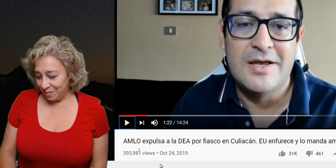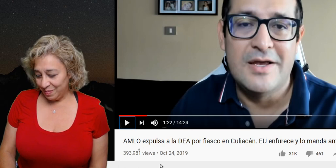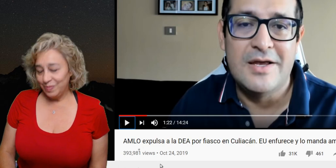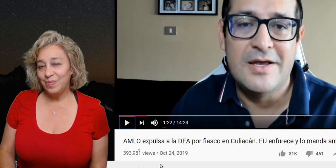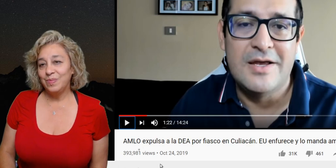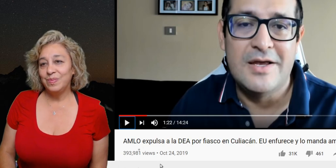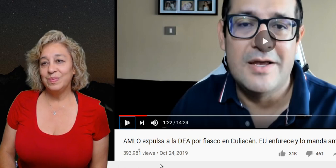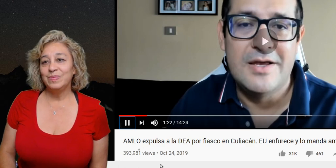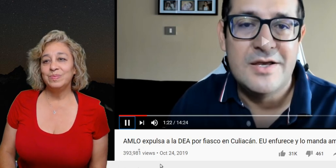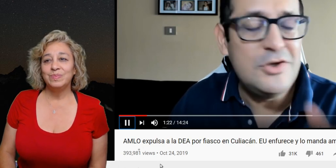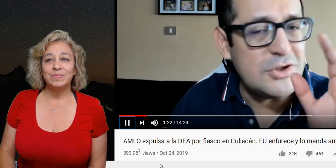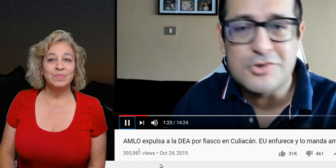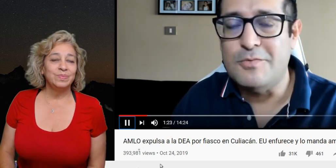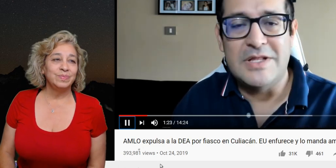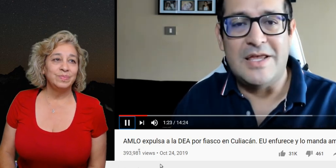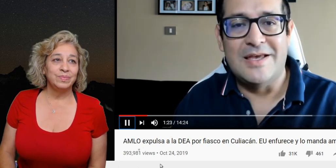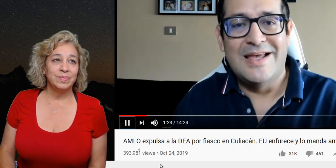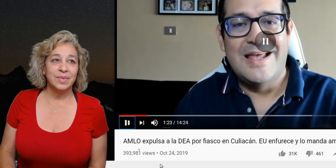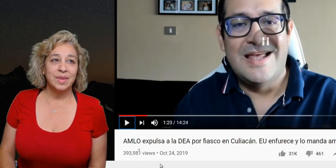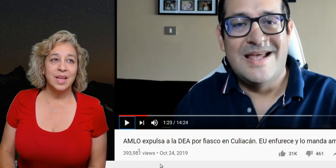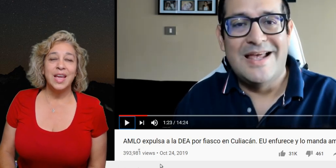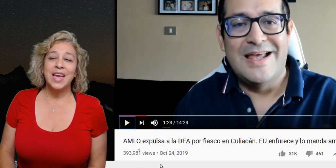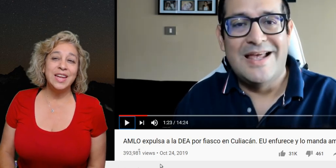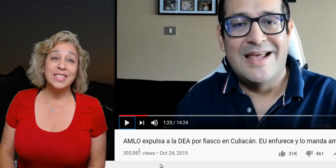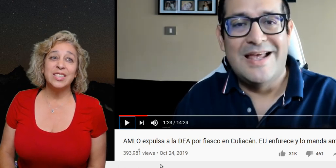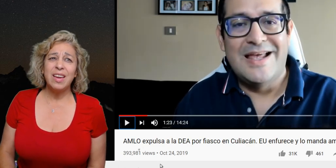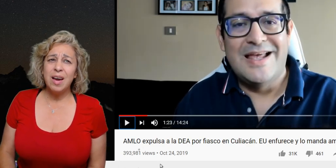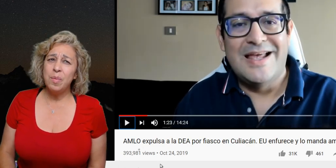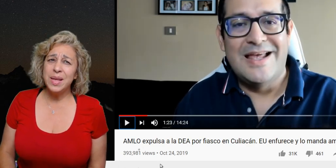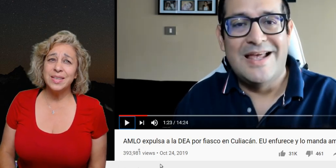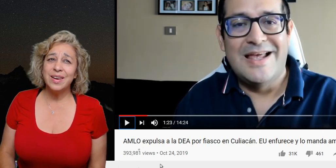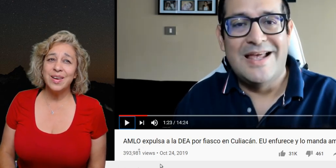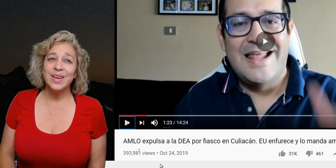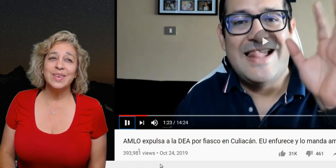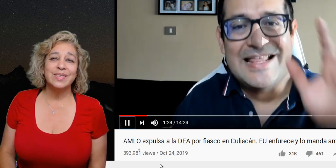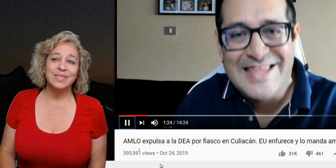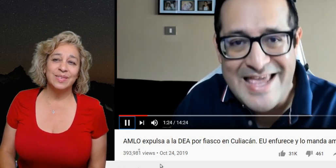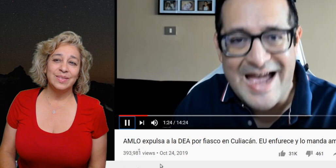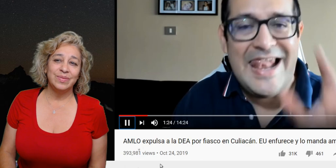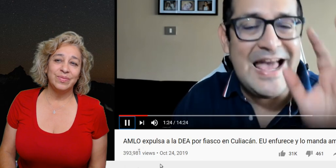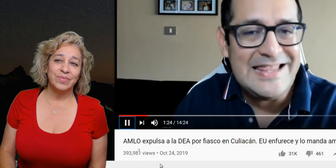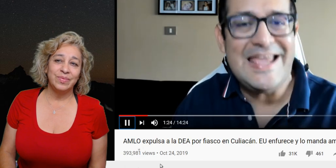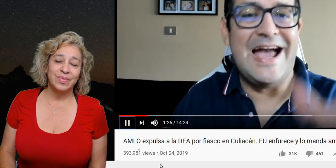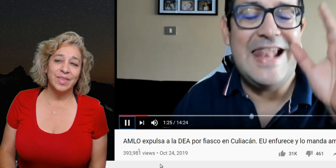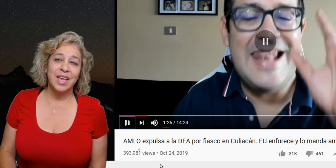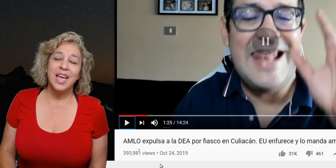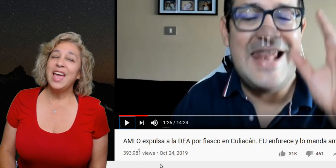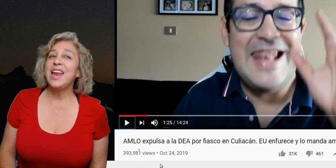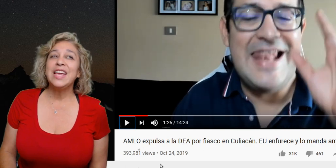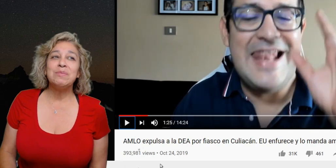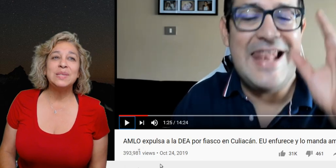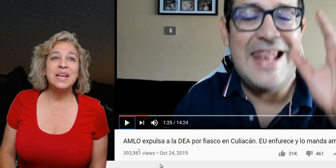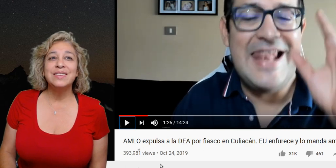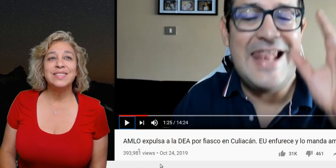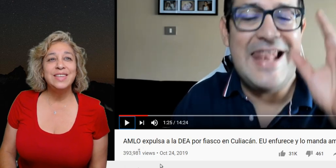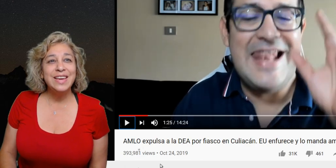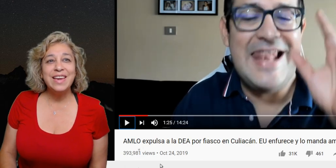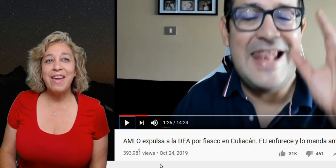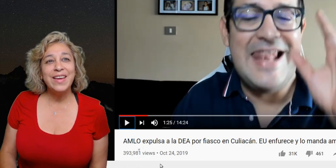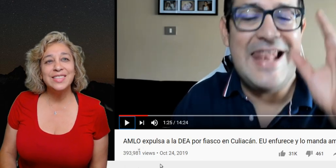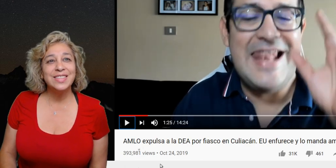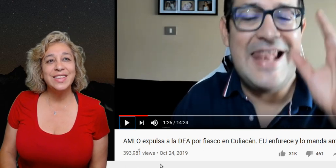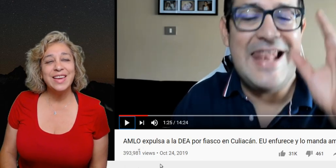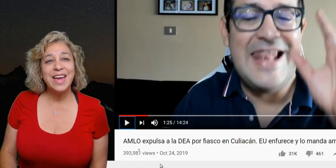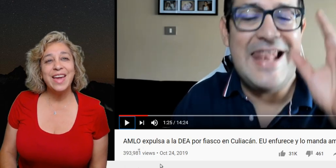Sinaloa. Yo se los comenté. And he says, I commented on it. La DEA, la DEA, la DEA. And I kept saying, it's the